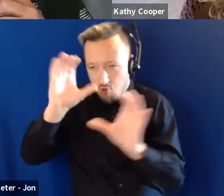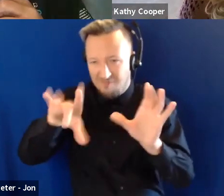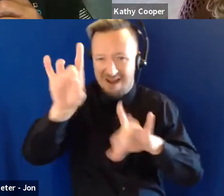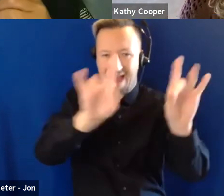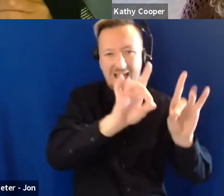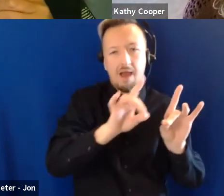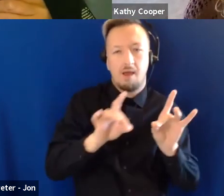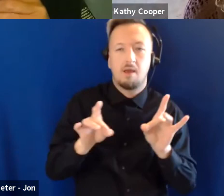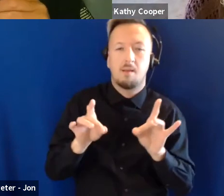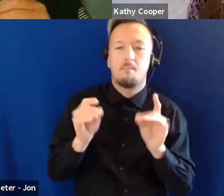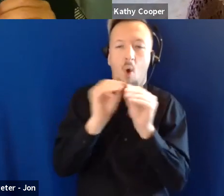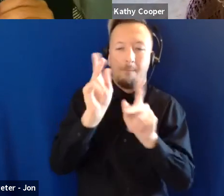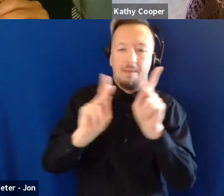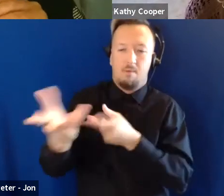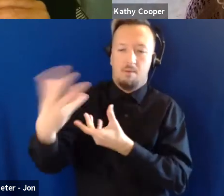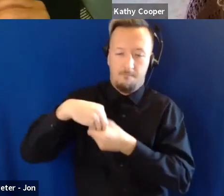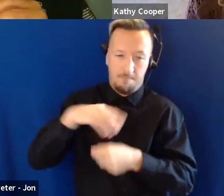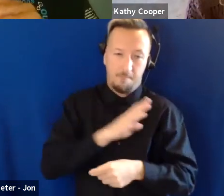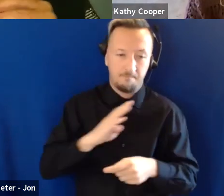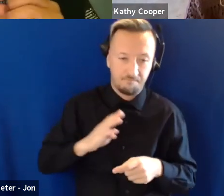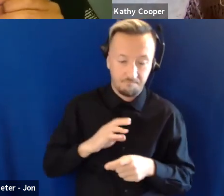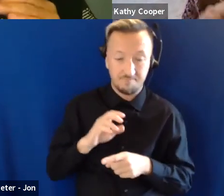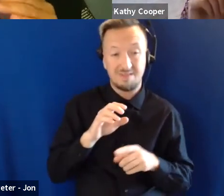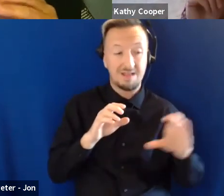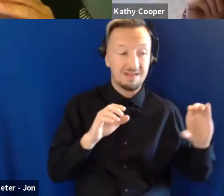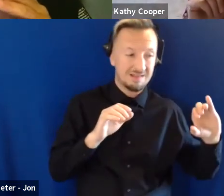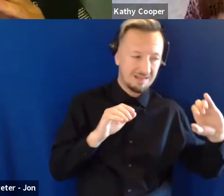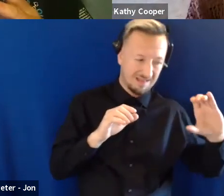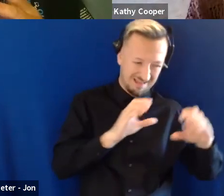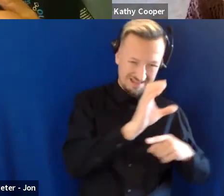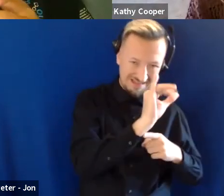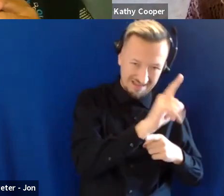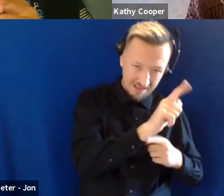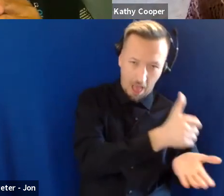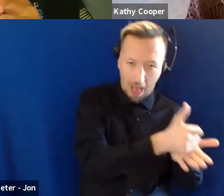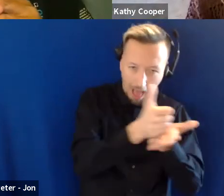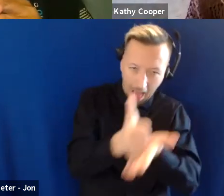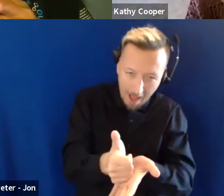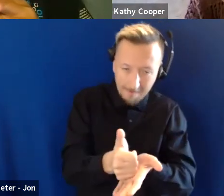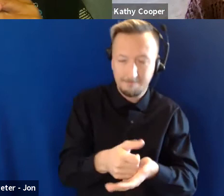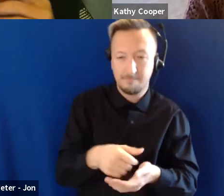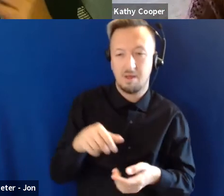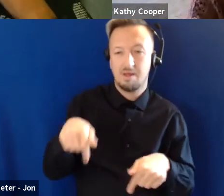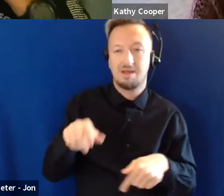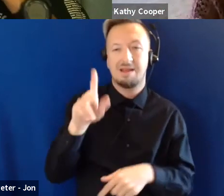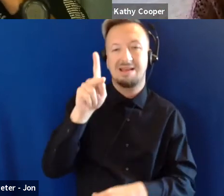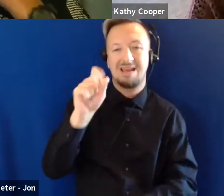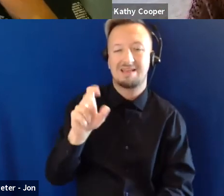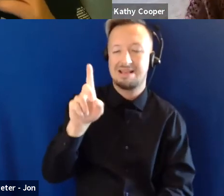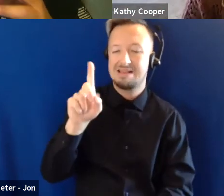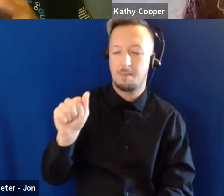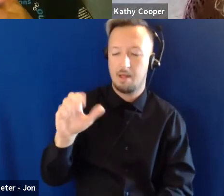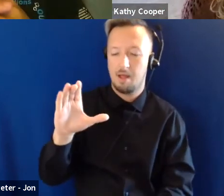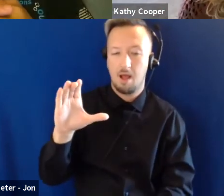So, but again, the CILs are helping. We have the Kansas Disability Caucus in Kansas, and I just